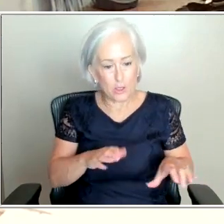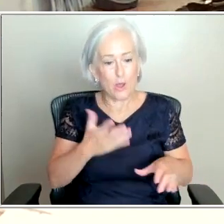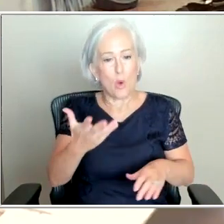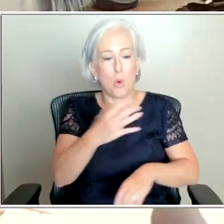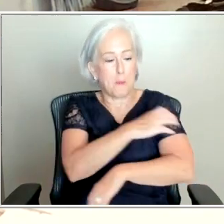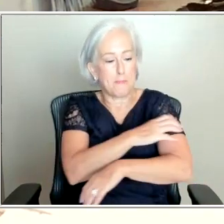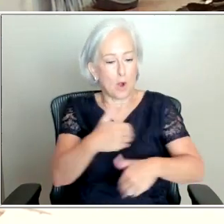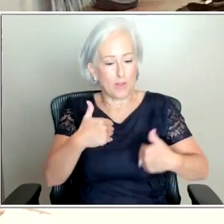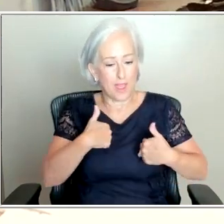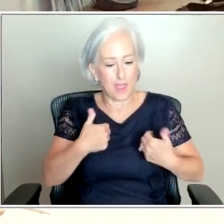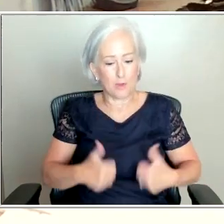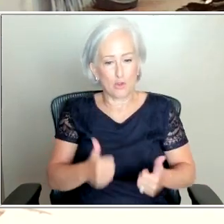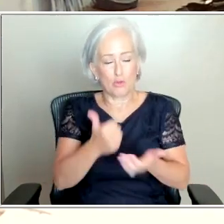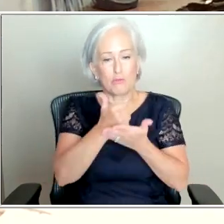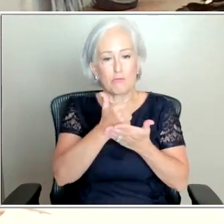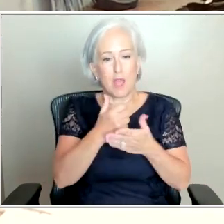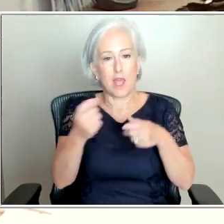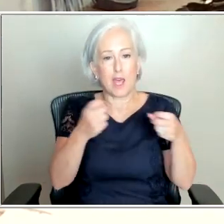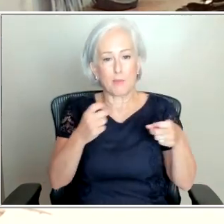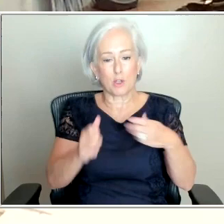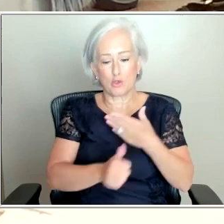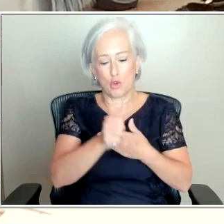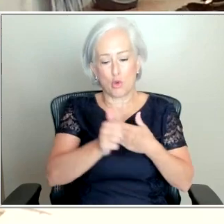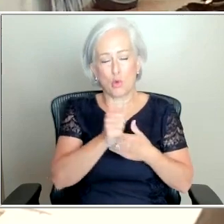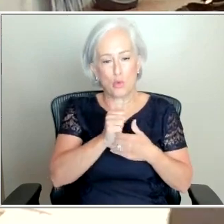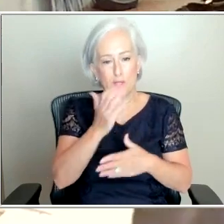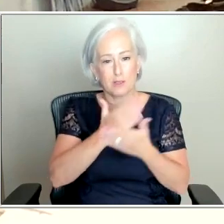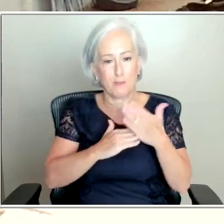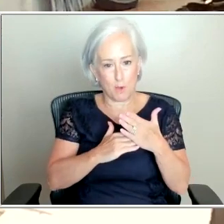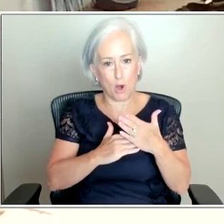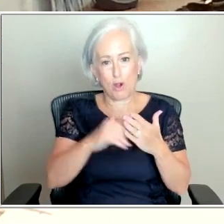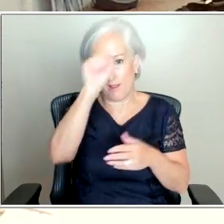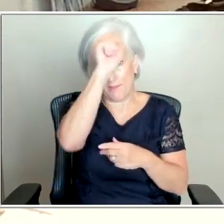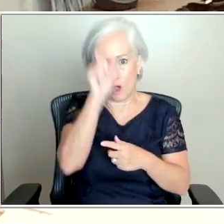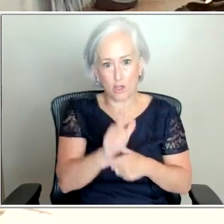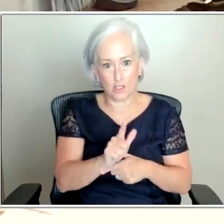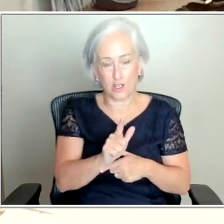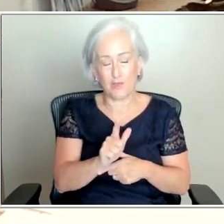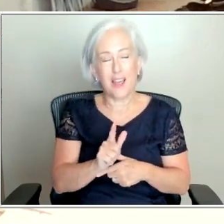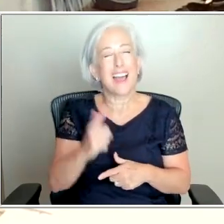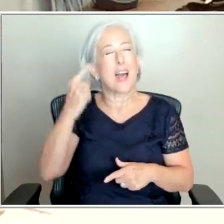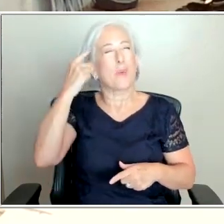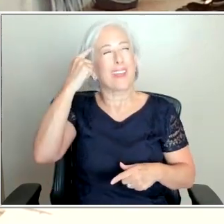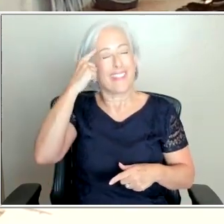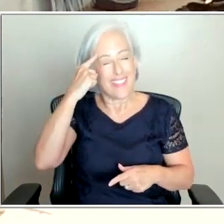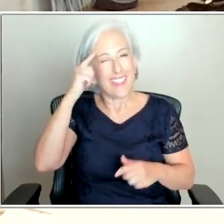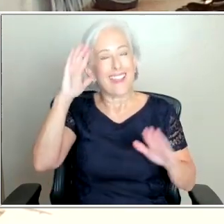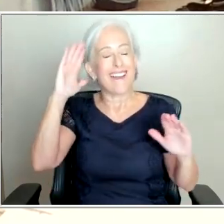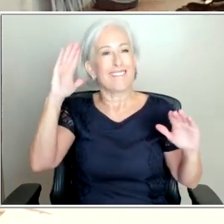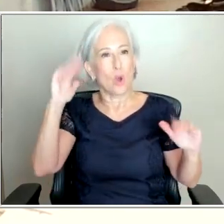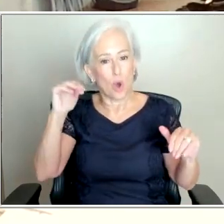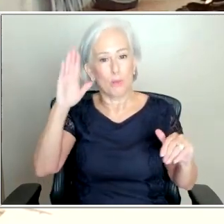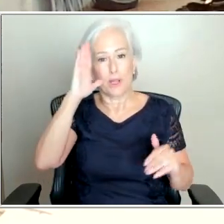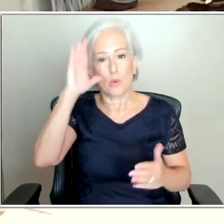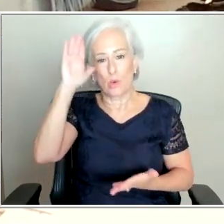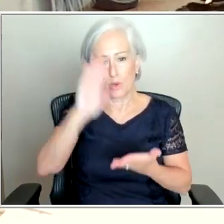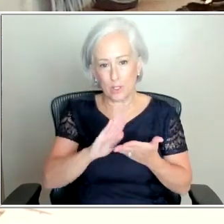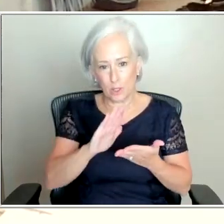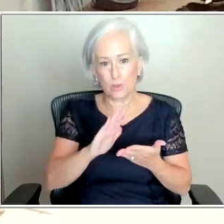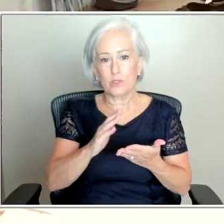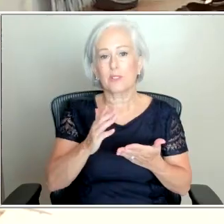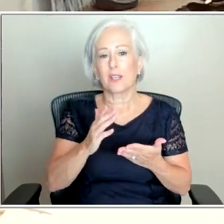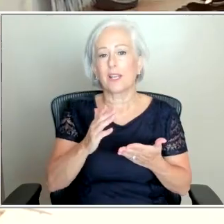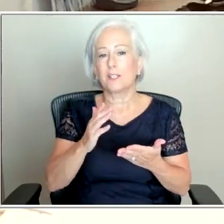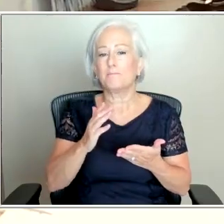over the risk factors for Alzheimer's disease that we hope and believe will translate into a lower risk of Alzheimer's in